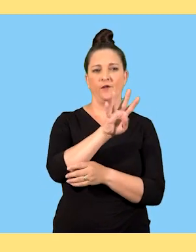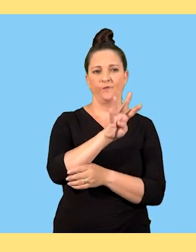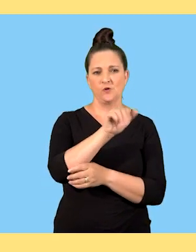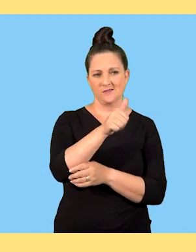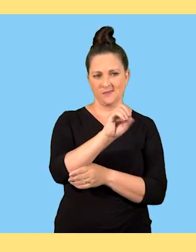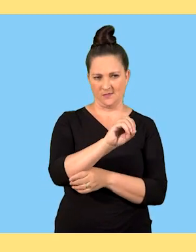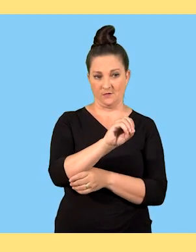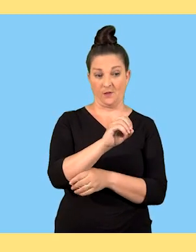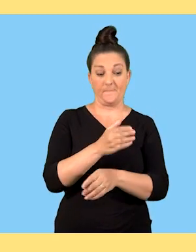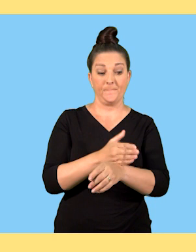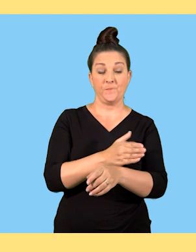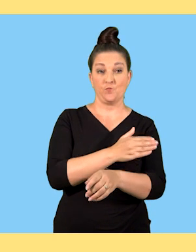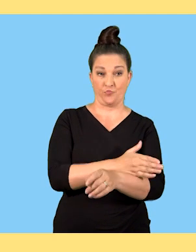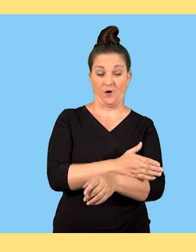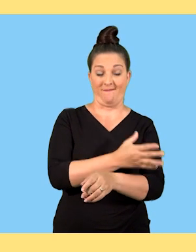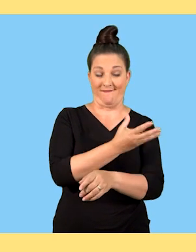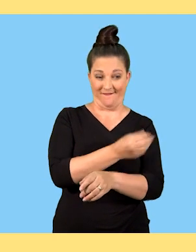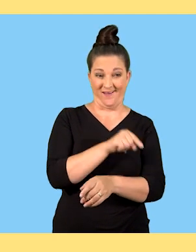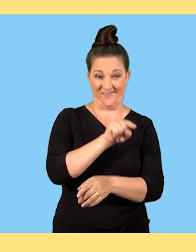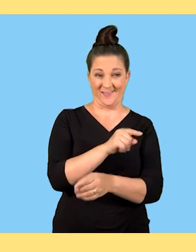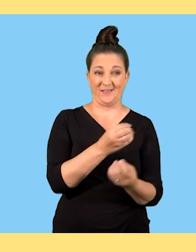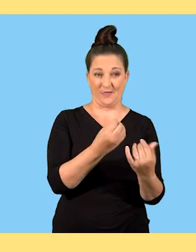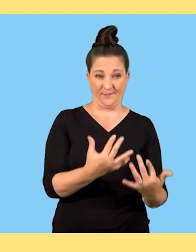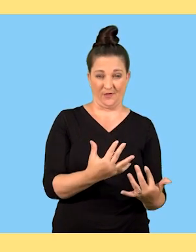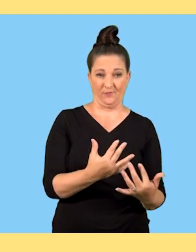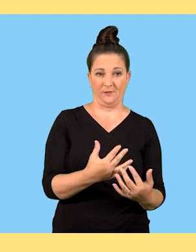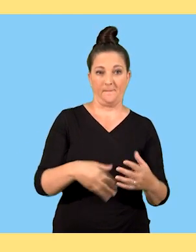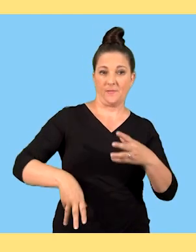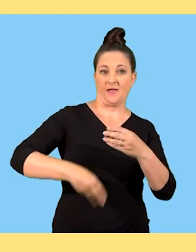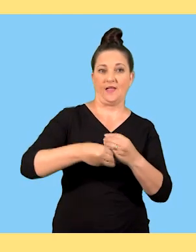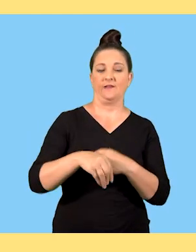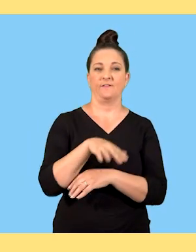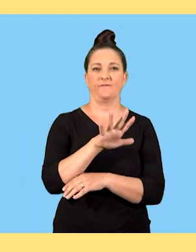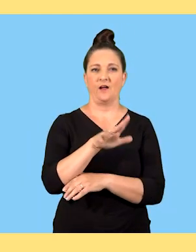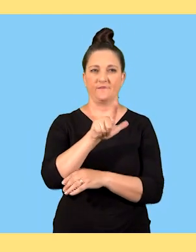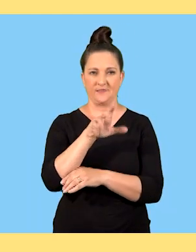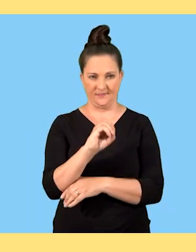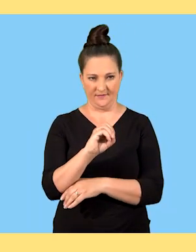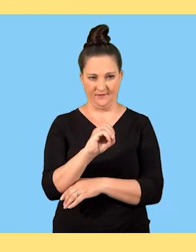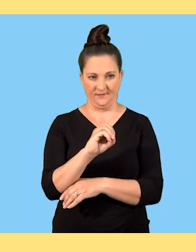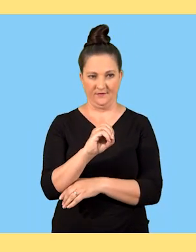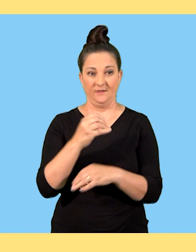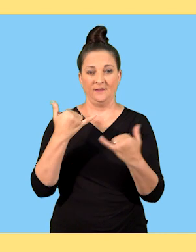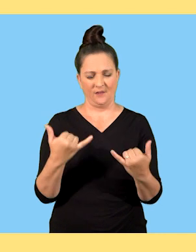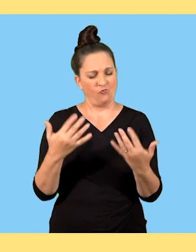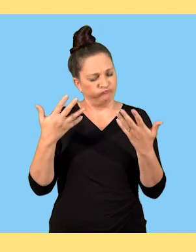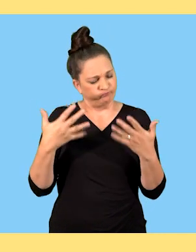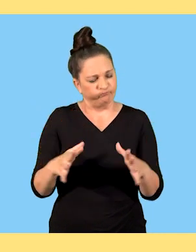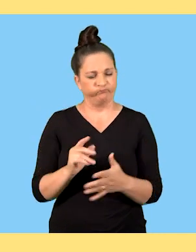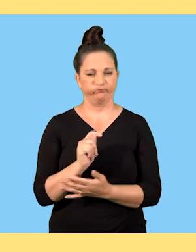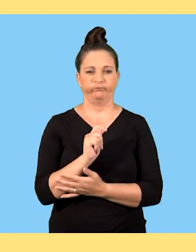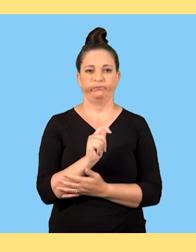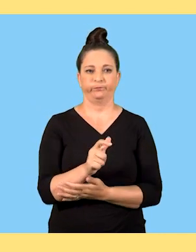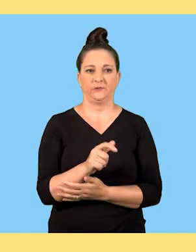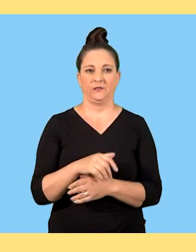5,460 is what was in the pre-adjustment trial balance, yet 570 for the month of March has already